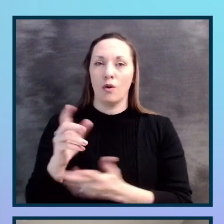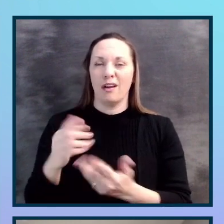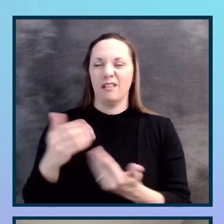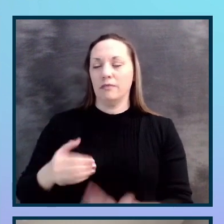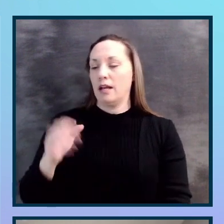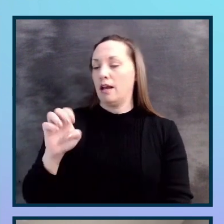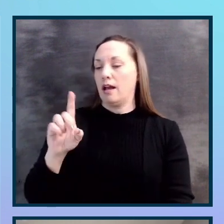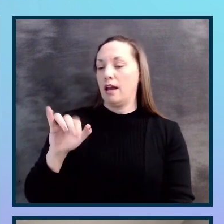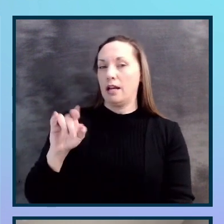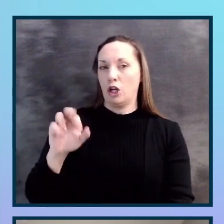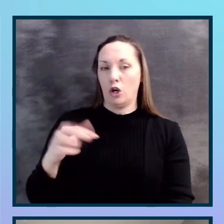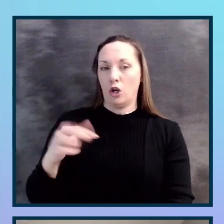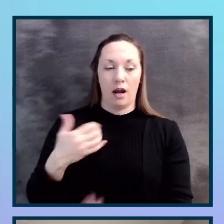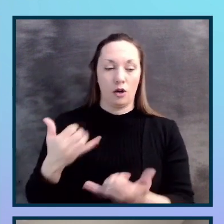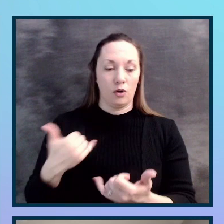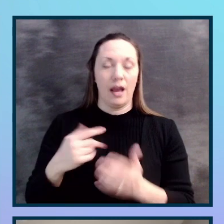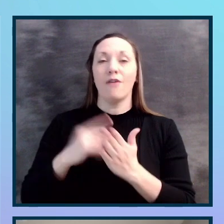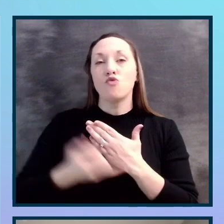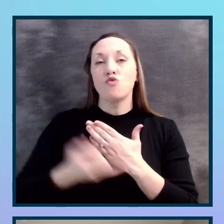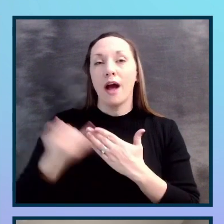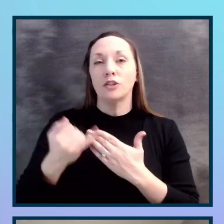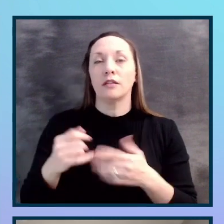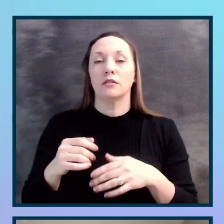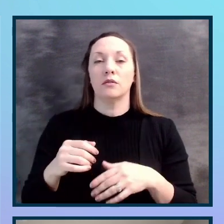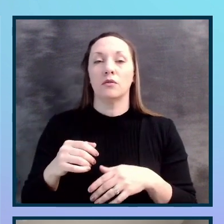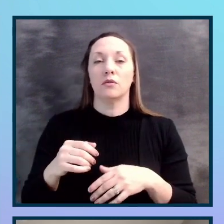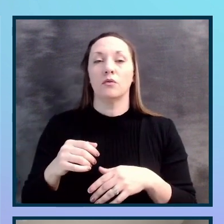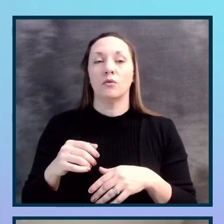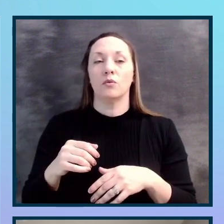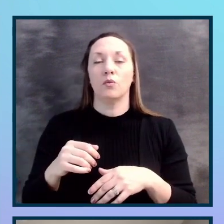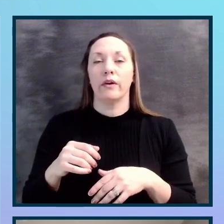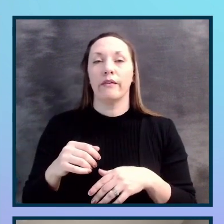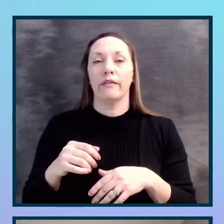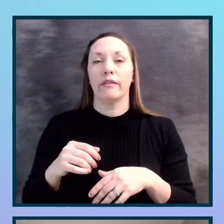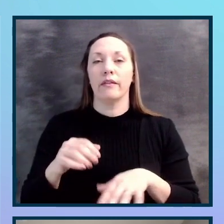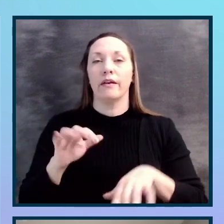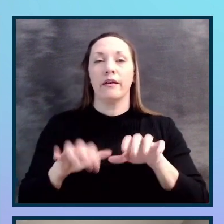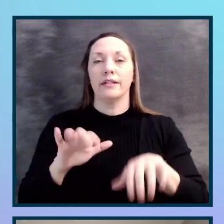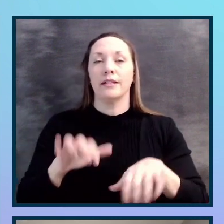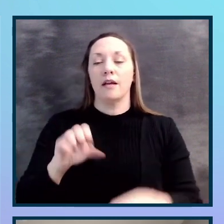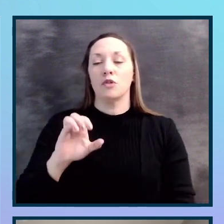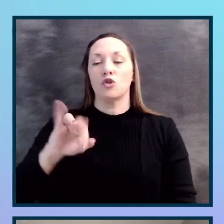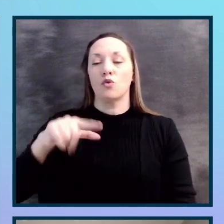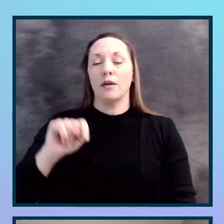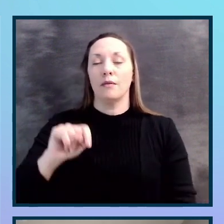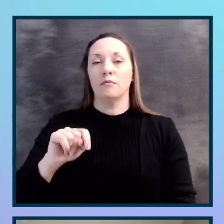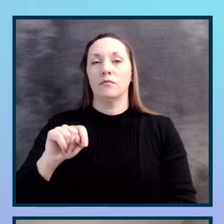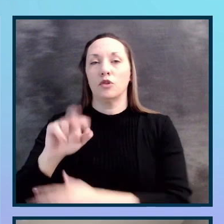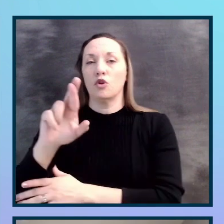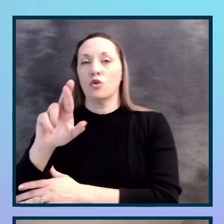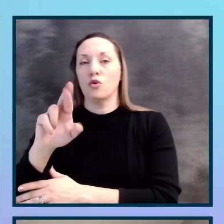I currently have a project with TypeScript TypeScript React. I have